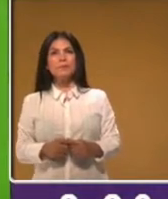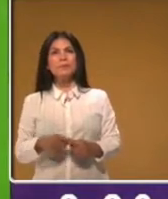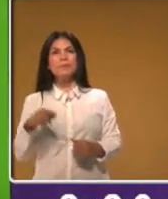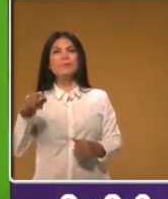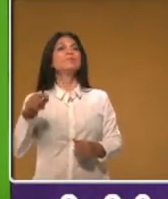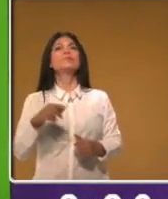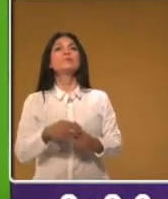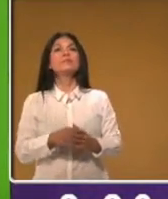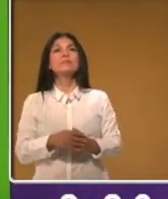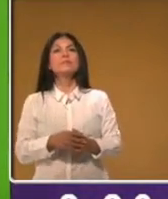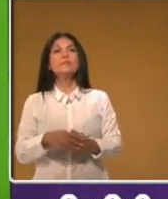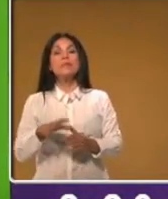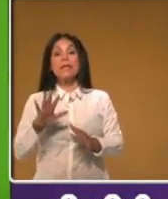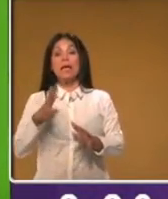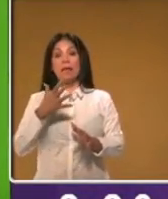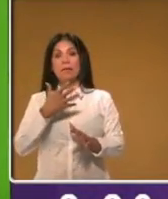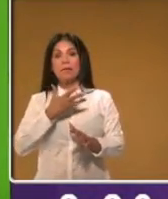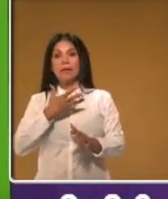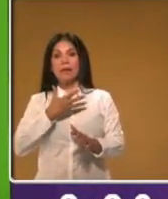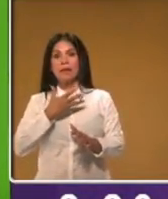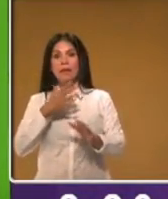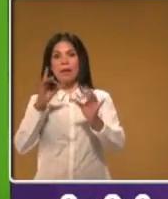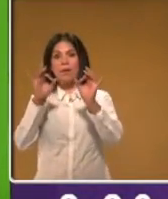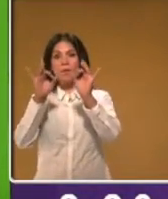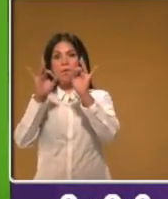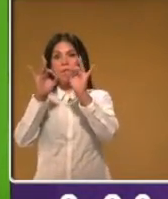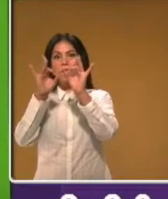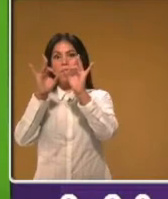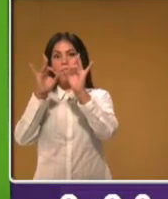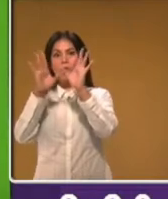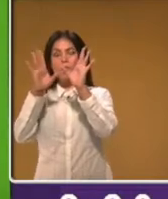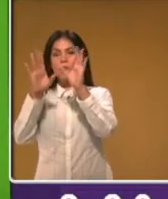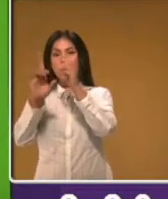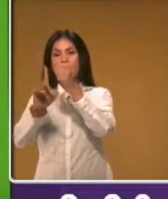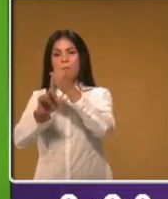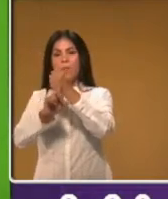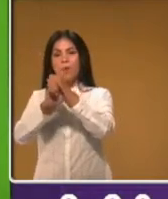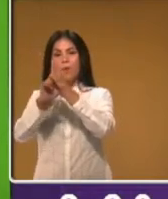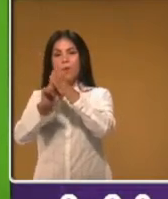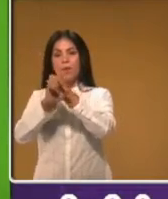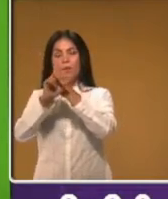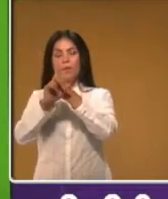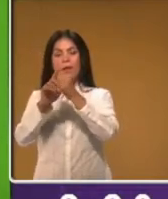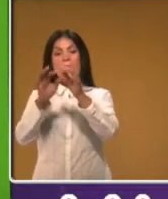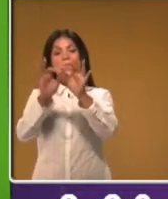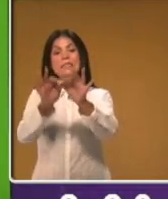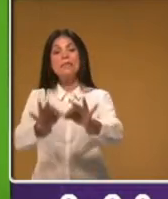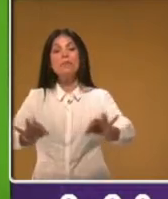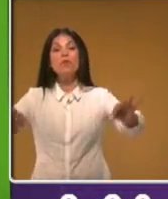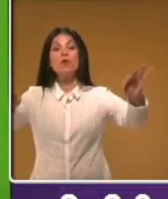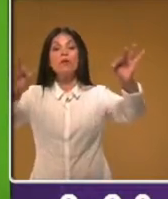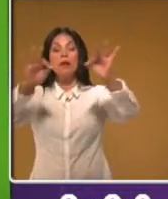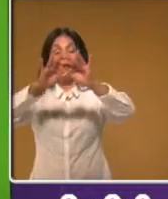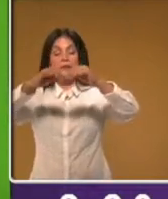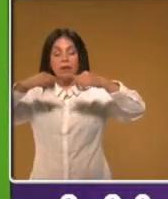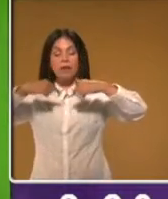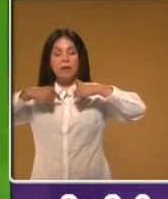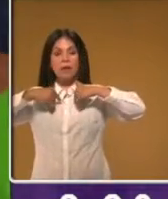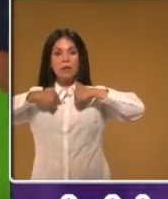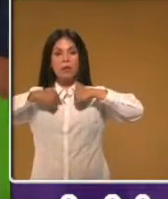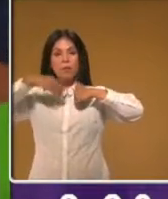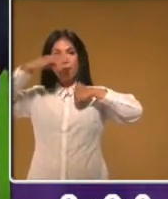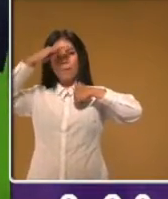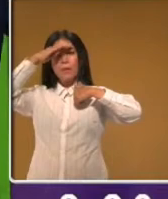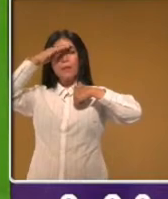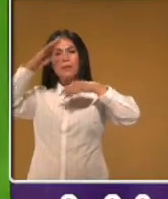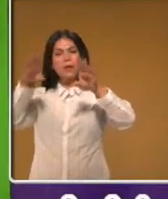about a problem, we need to offer the solution. And for that, it's gonna be use will or